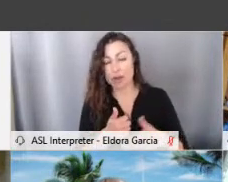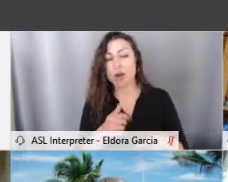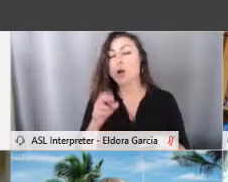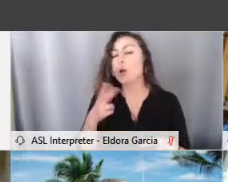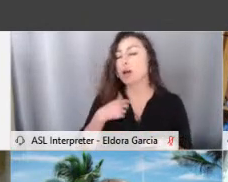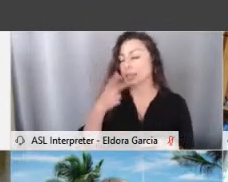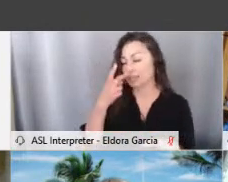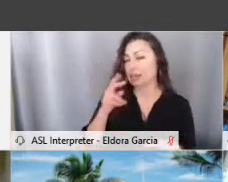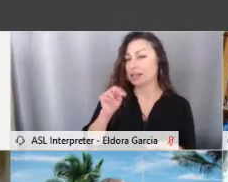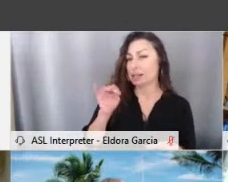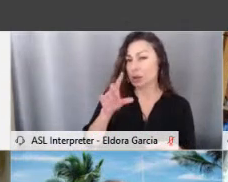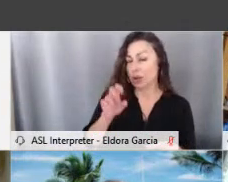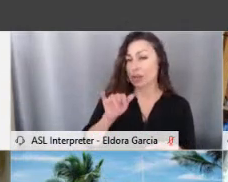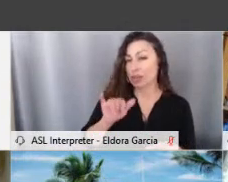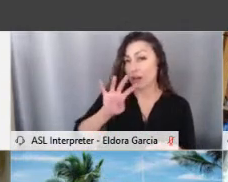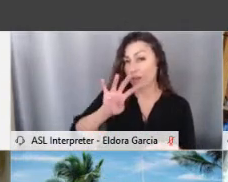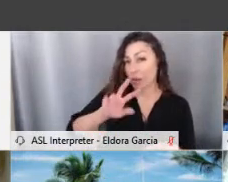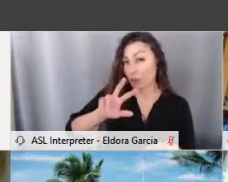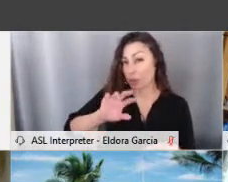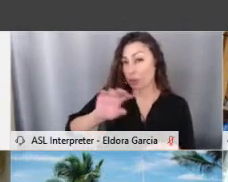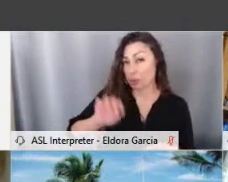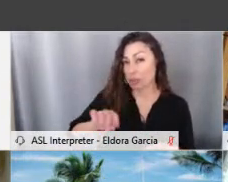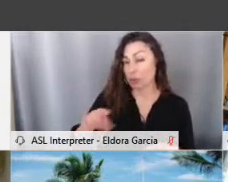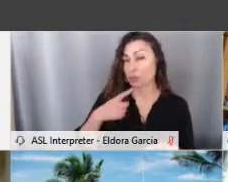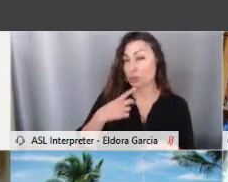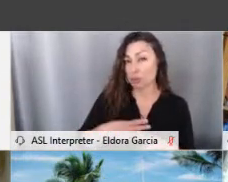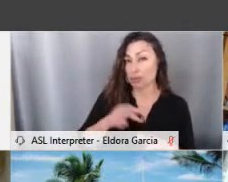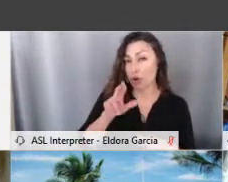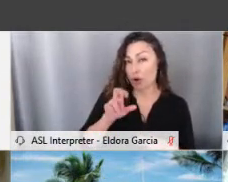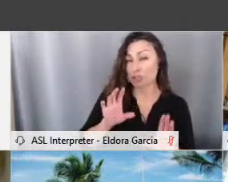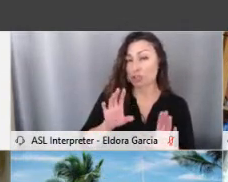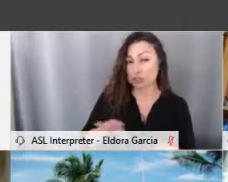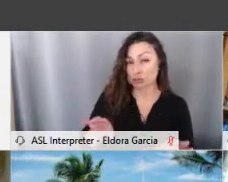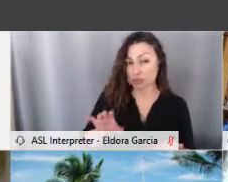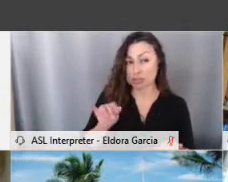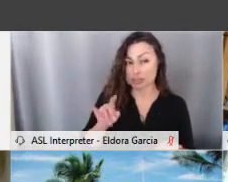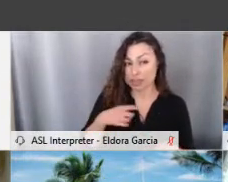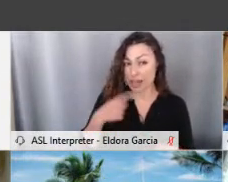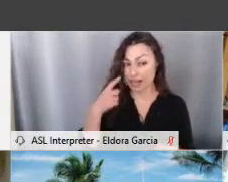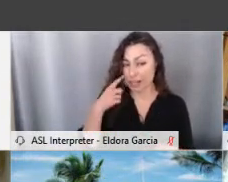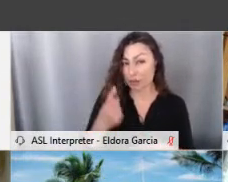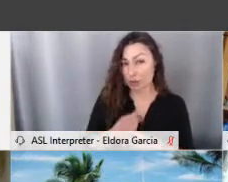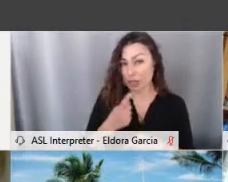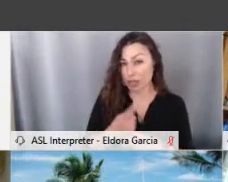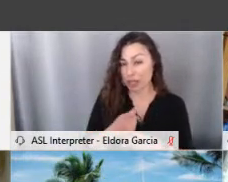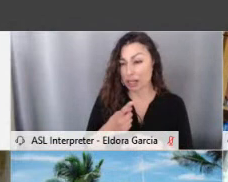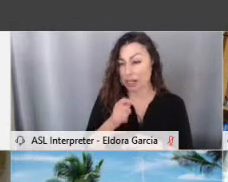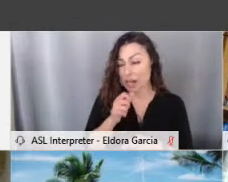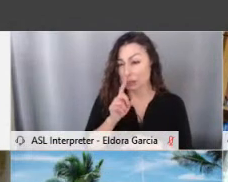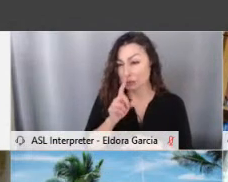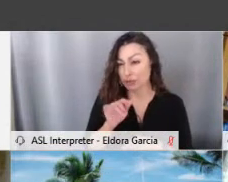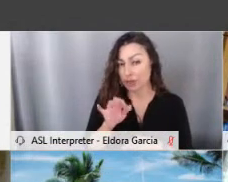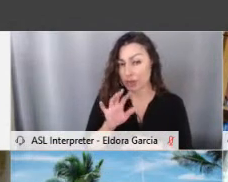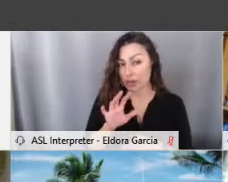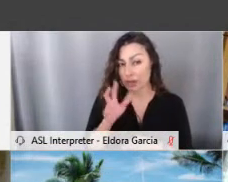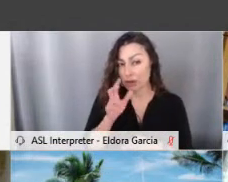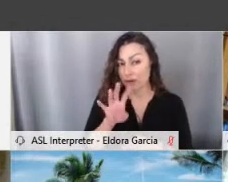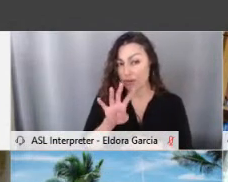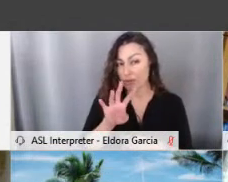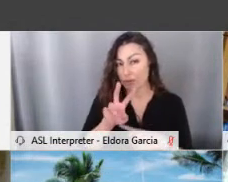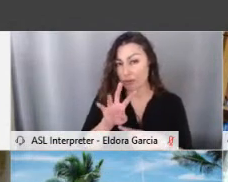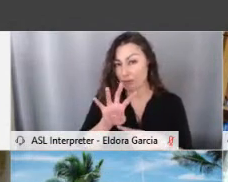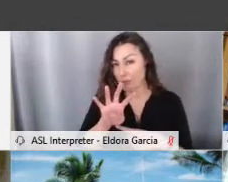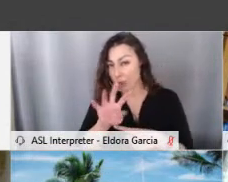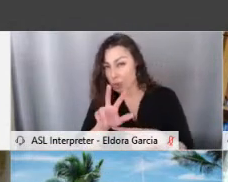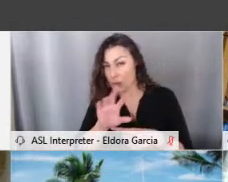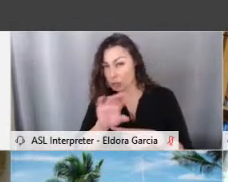Chairman, Nicole, the 43% you mentioned are children. Did I hear that correctly? I was not sure what the 43%